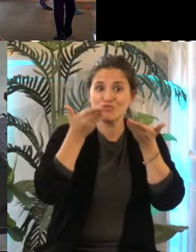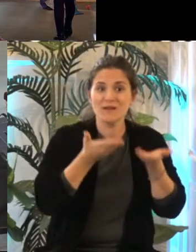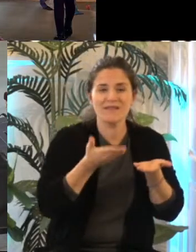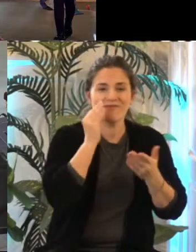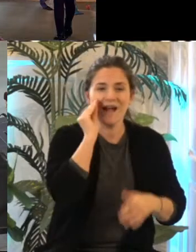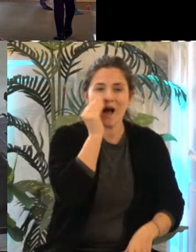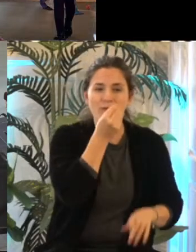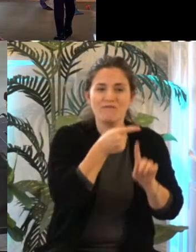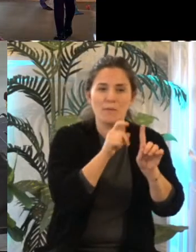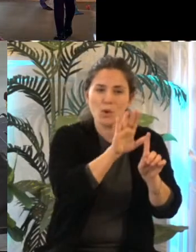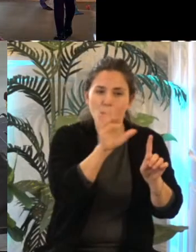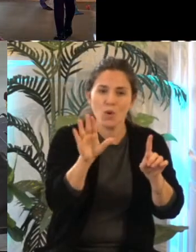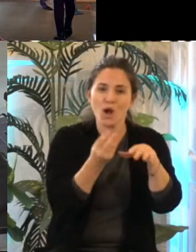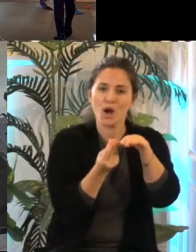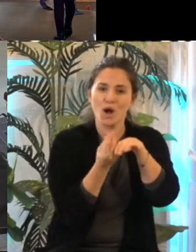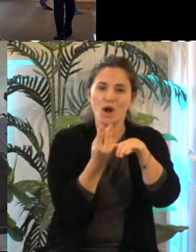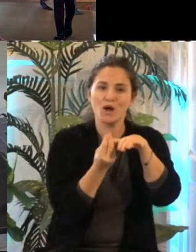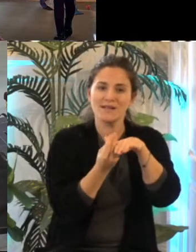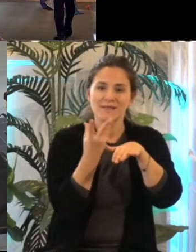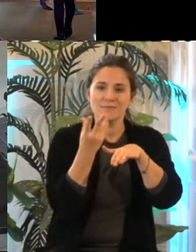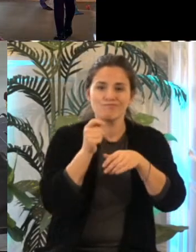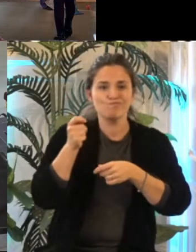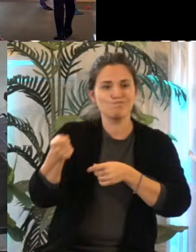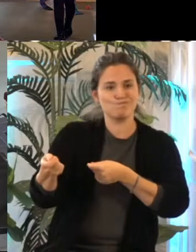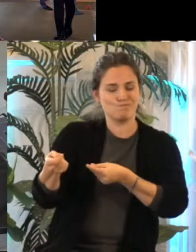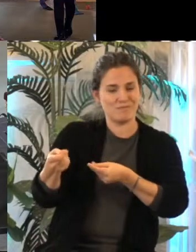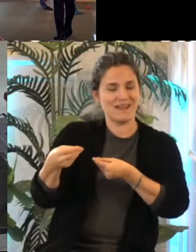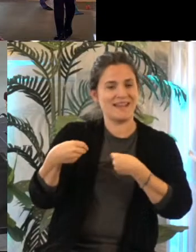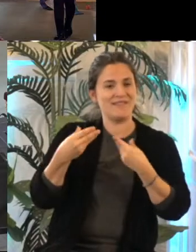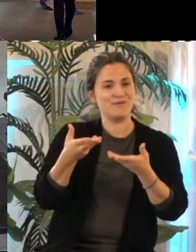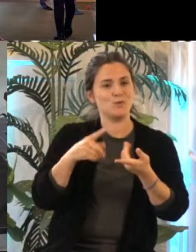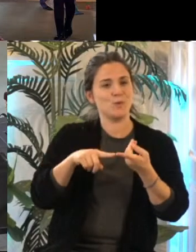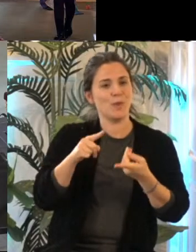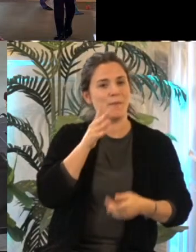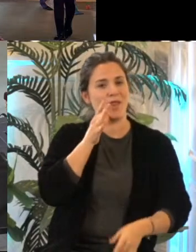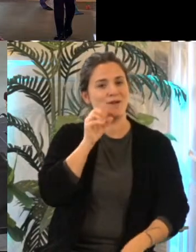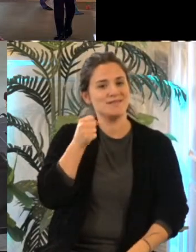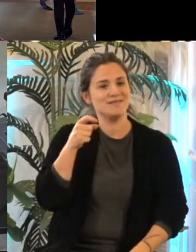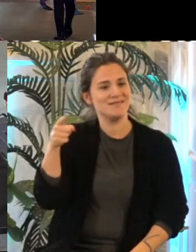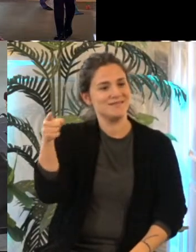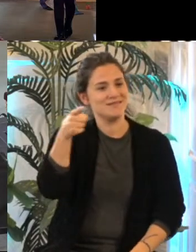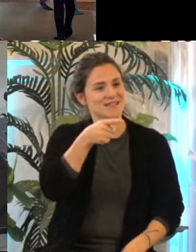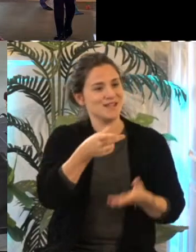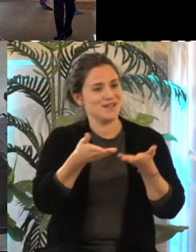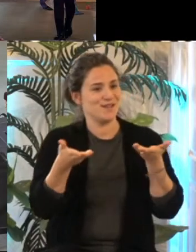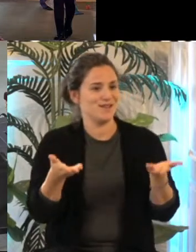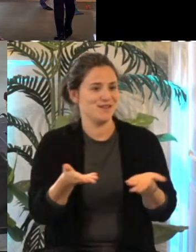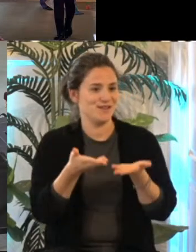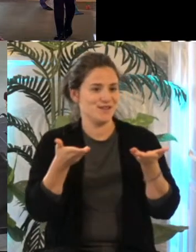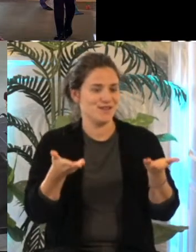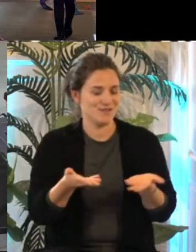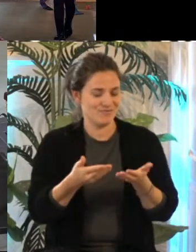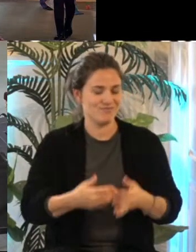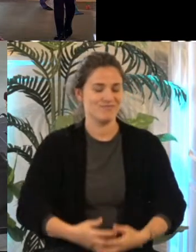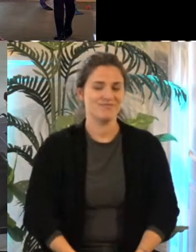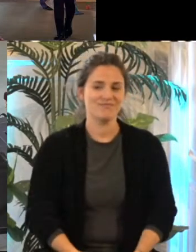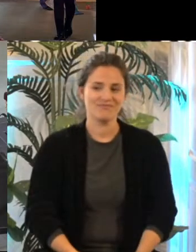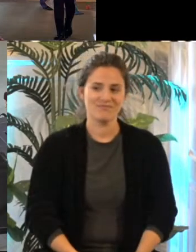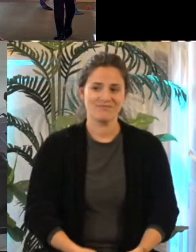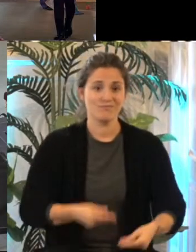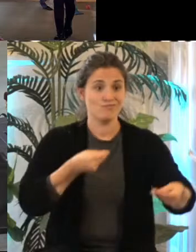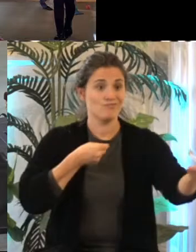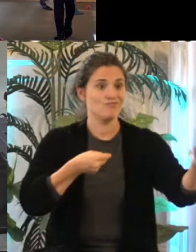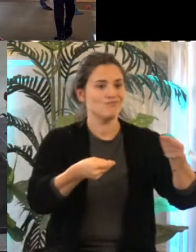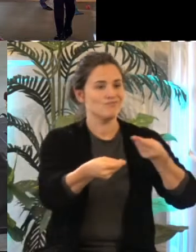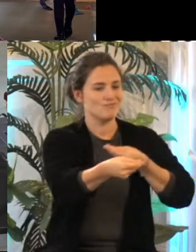garden to here to All Souls, and then we all at the end of the service take a flower from someone else's that